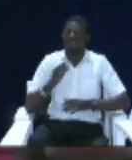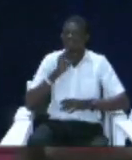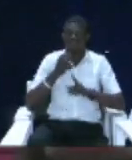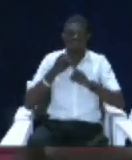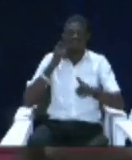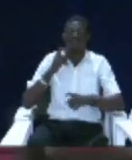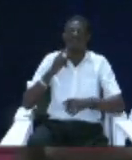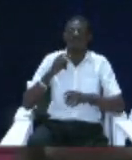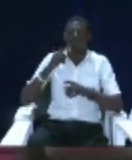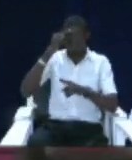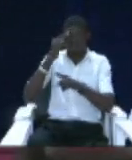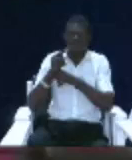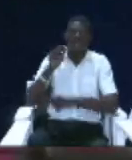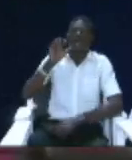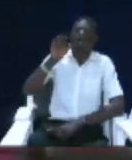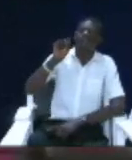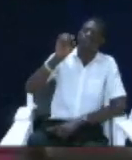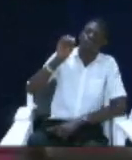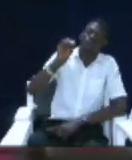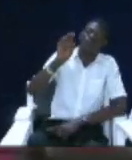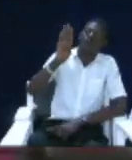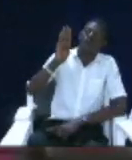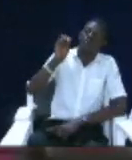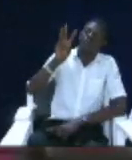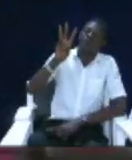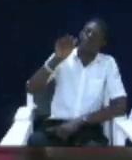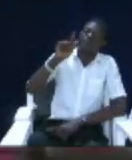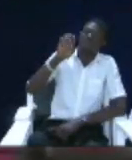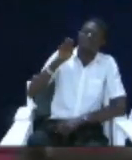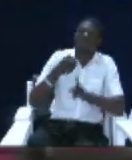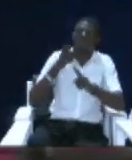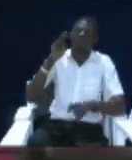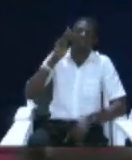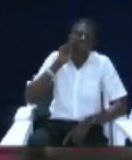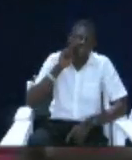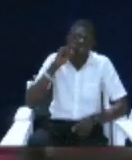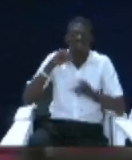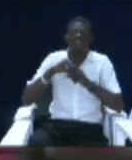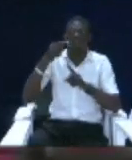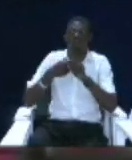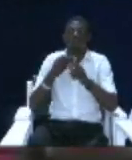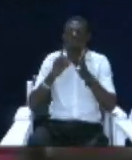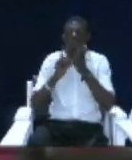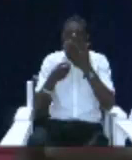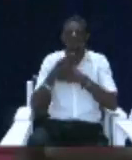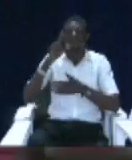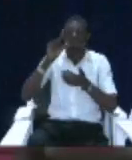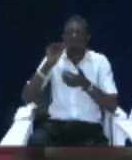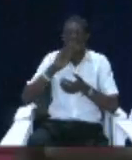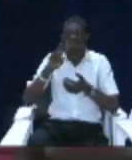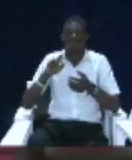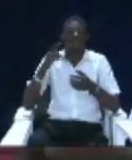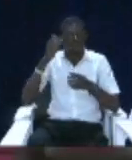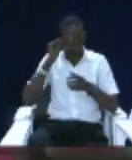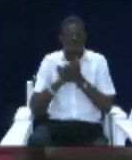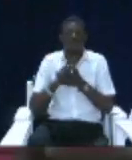Brother Shobowale from Nigeria. In the month of December 2022, his wife woke